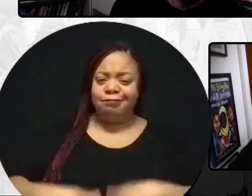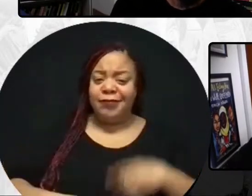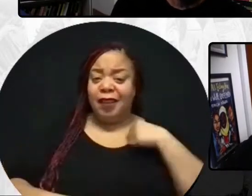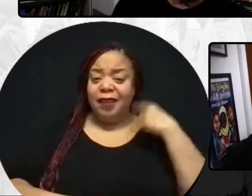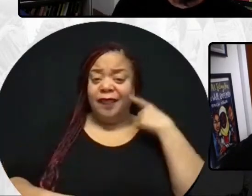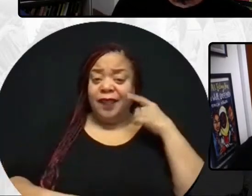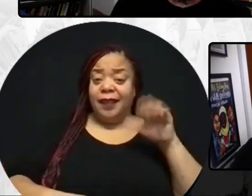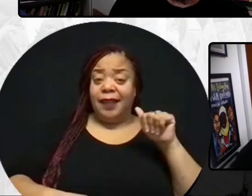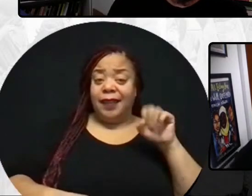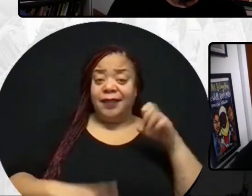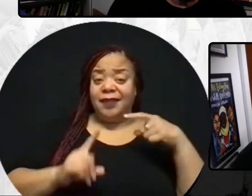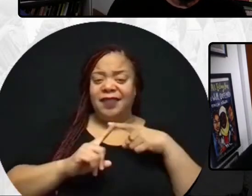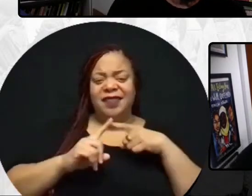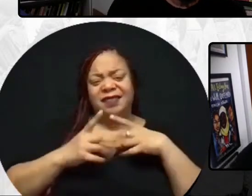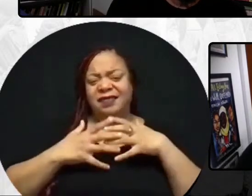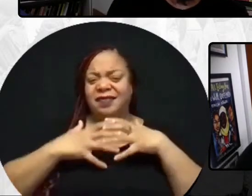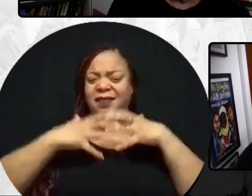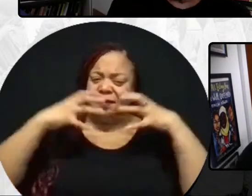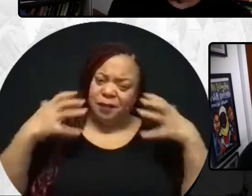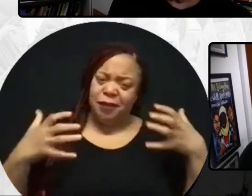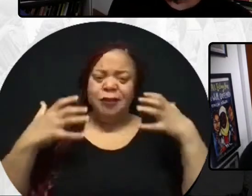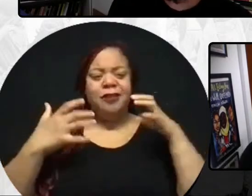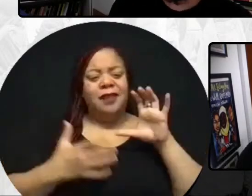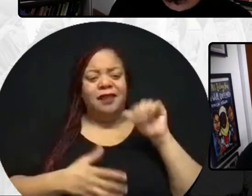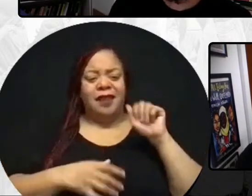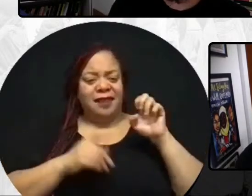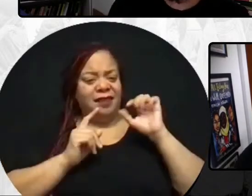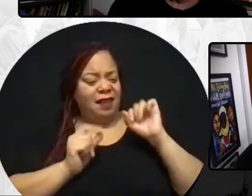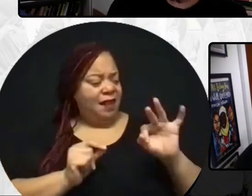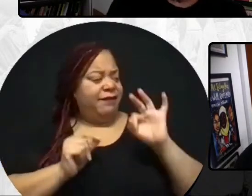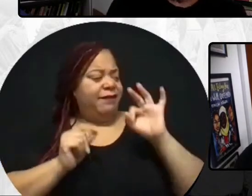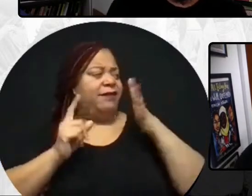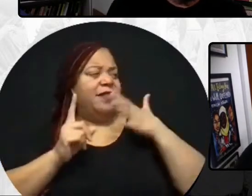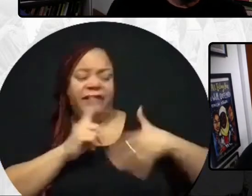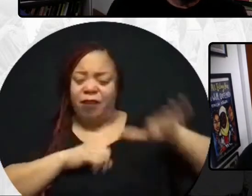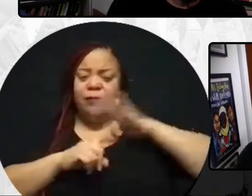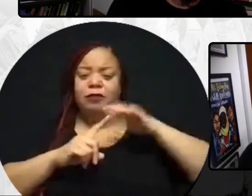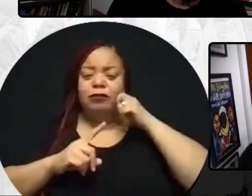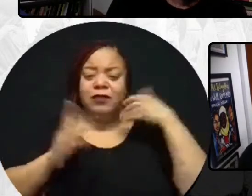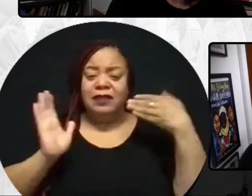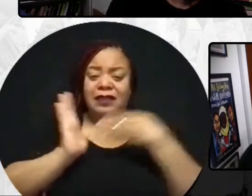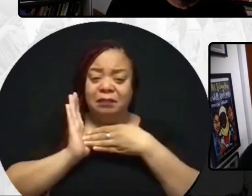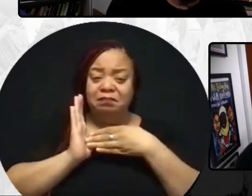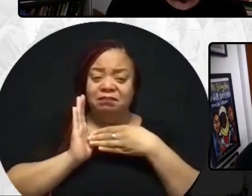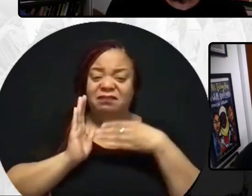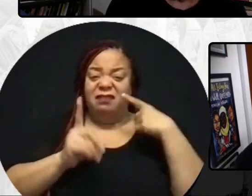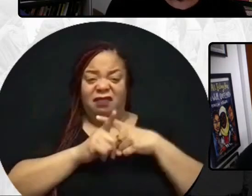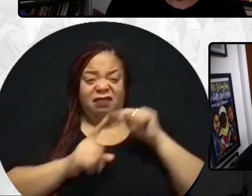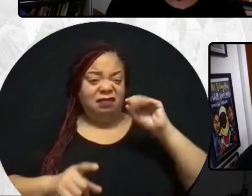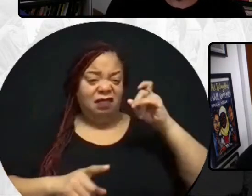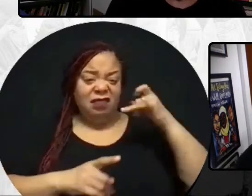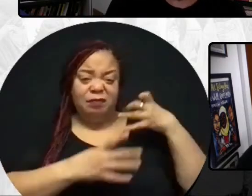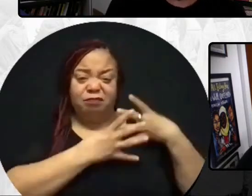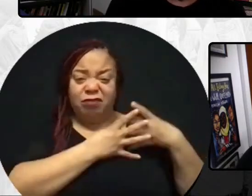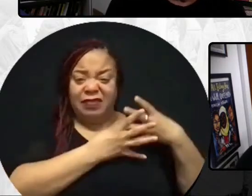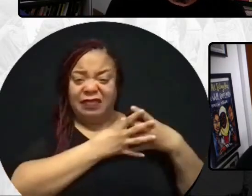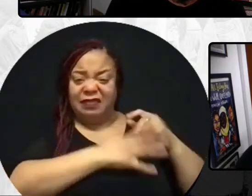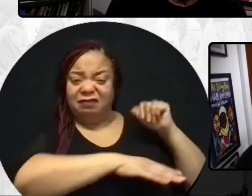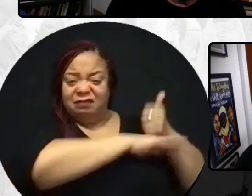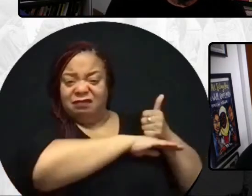toxic prison siting brings to the fold the kind of disposability and exposure and extractionism and violence